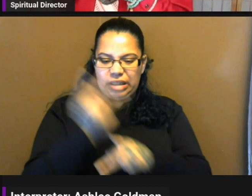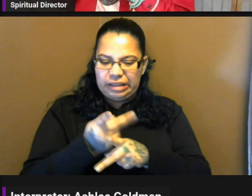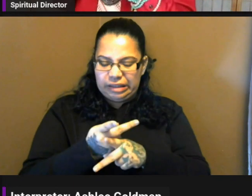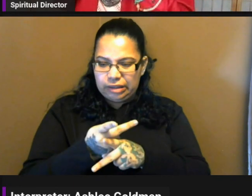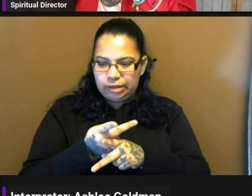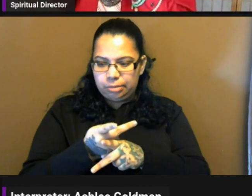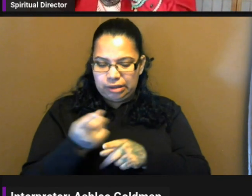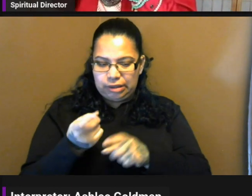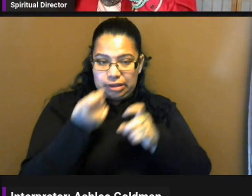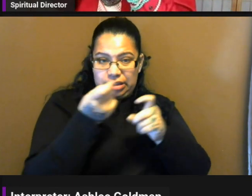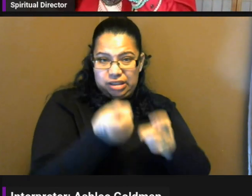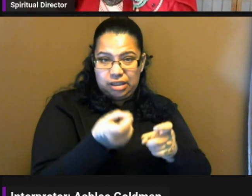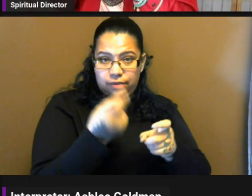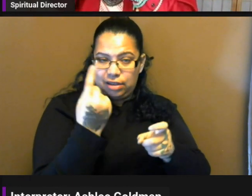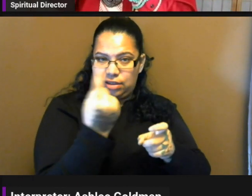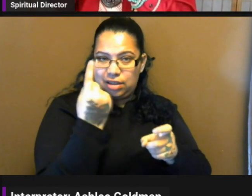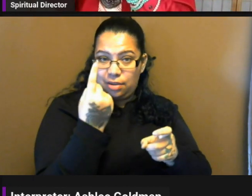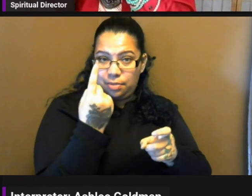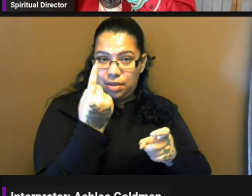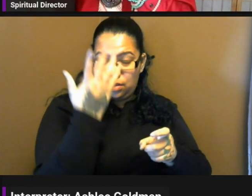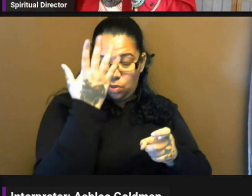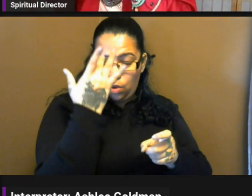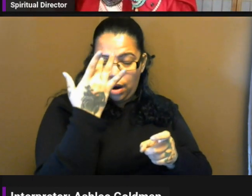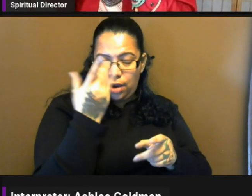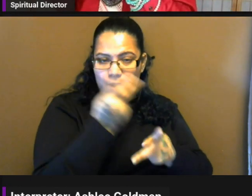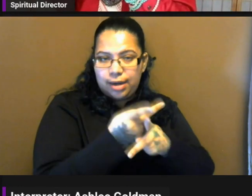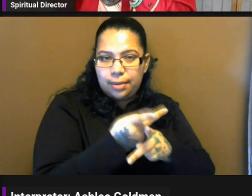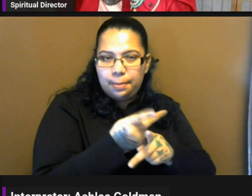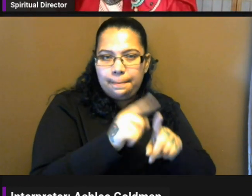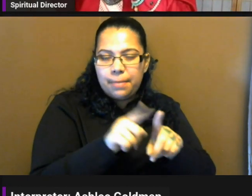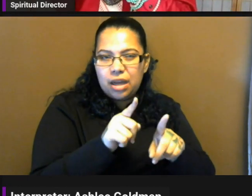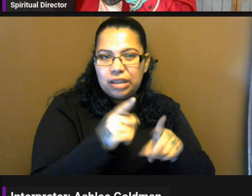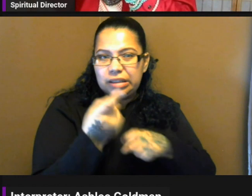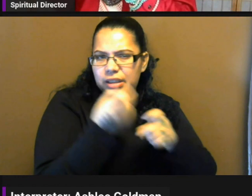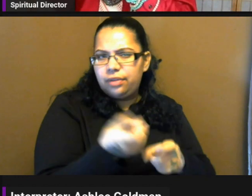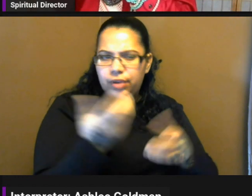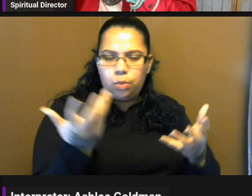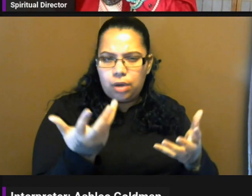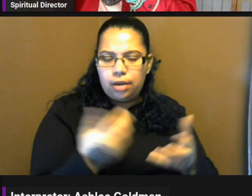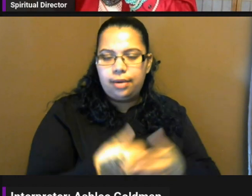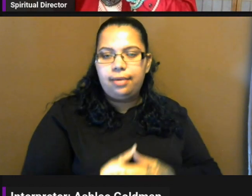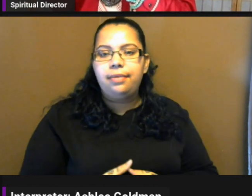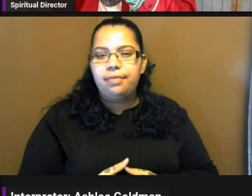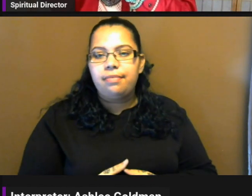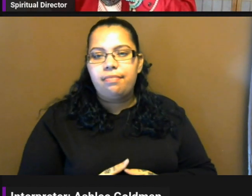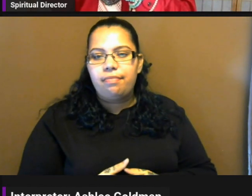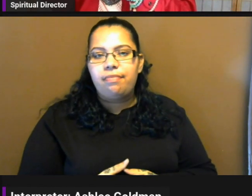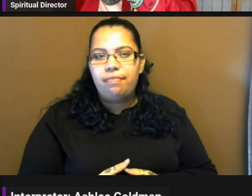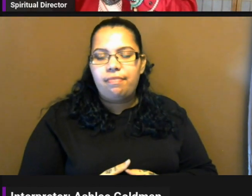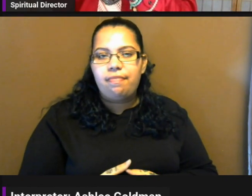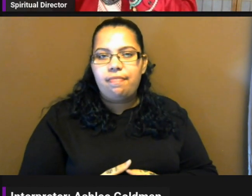is giving something, which is why we still hold on. What is it giving? What is